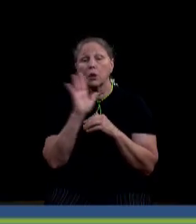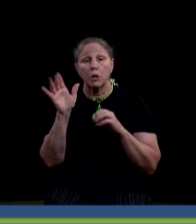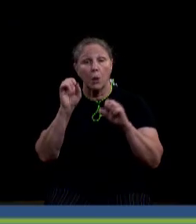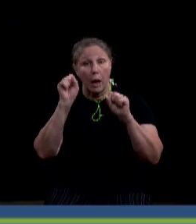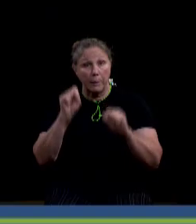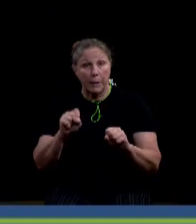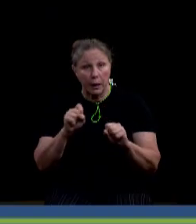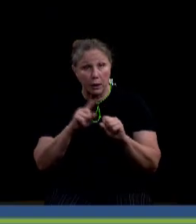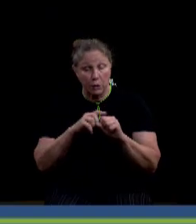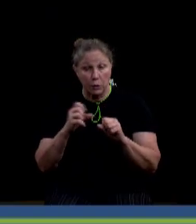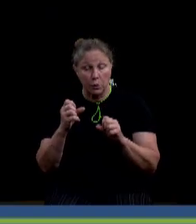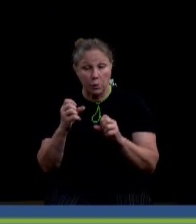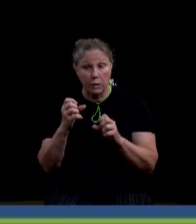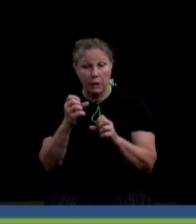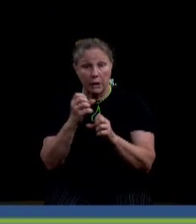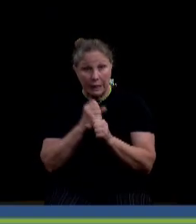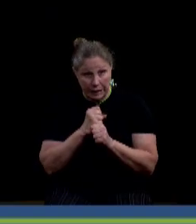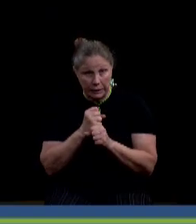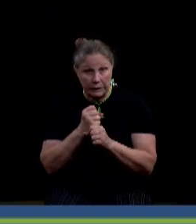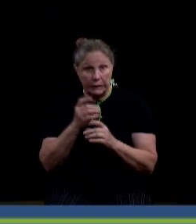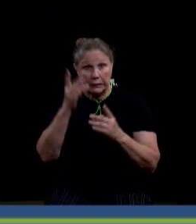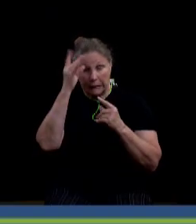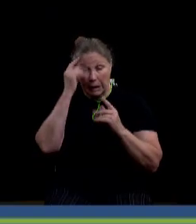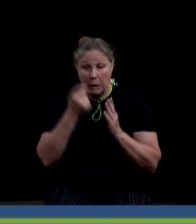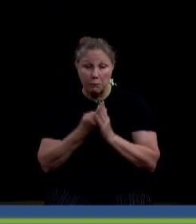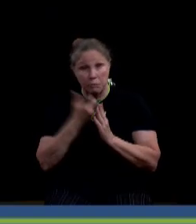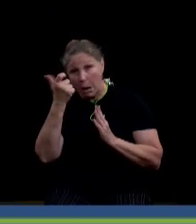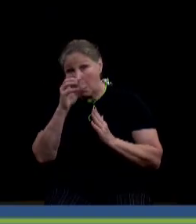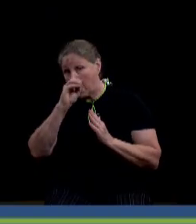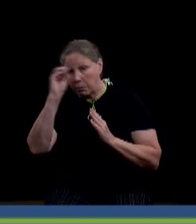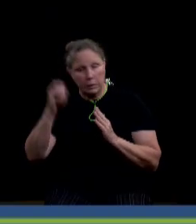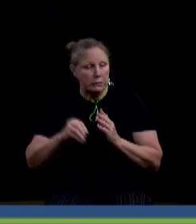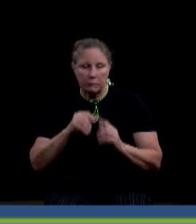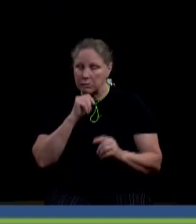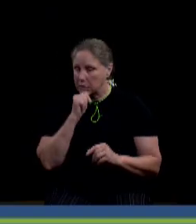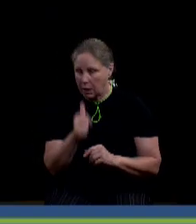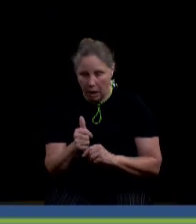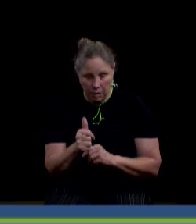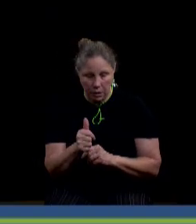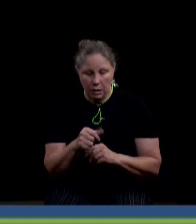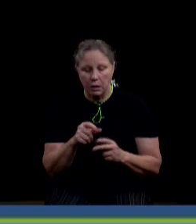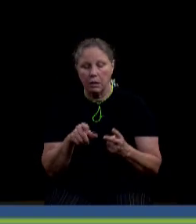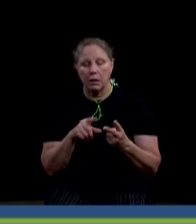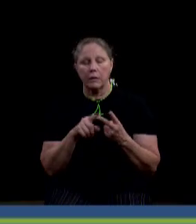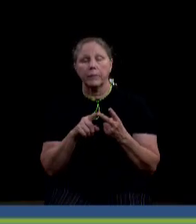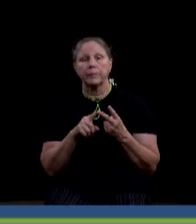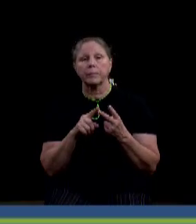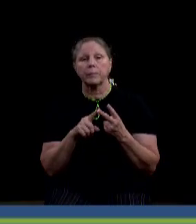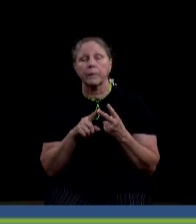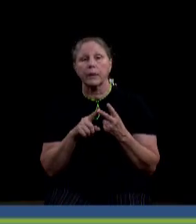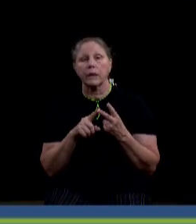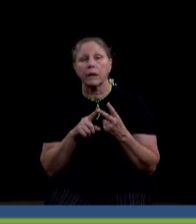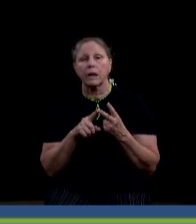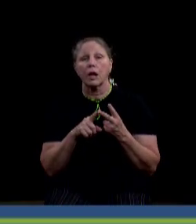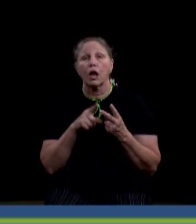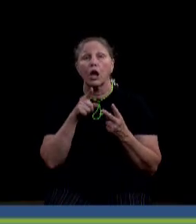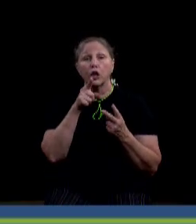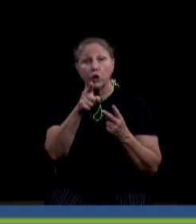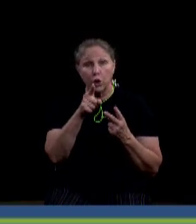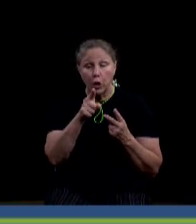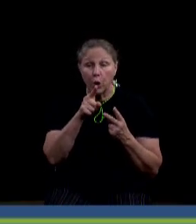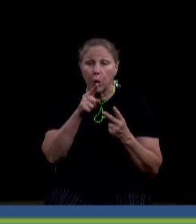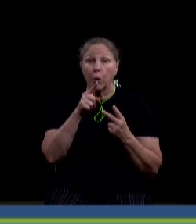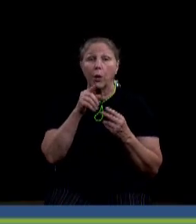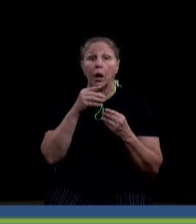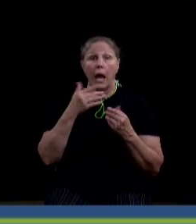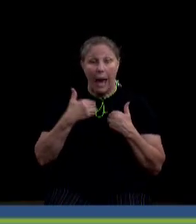COVID-19, and it doesn't eliminate the risk that you might transmit it to someone else, but it